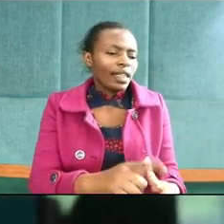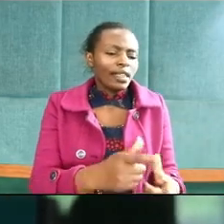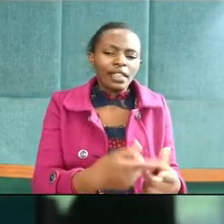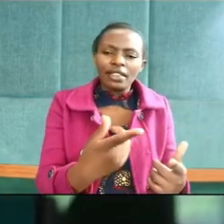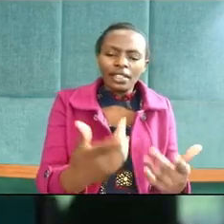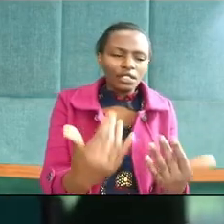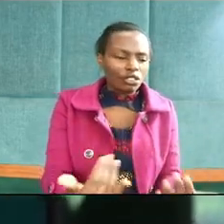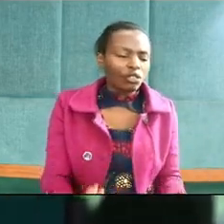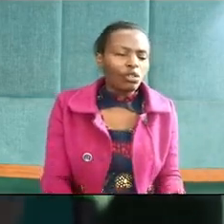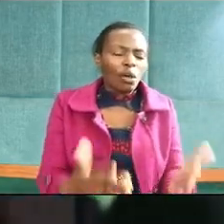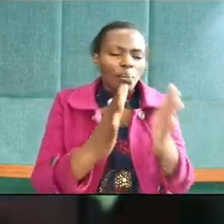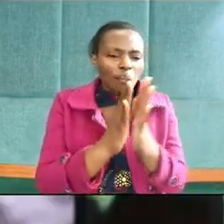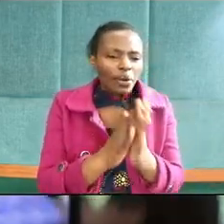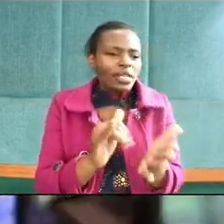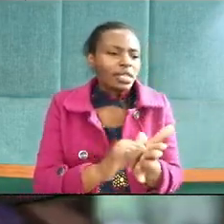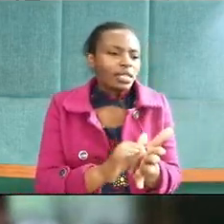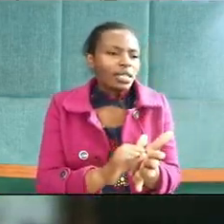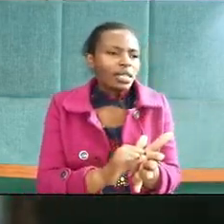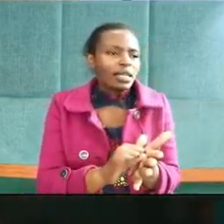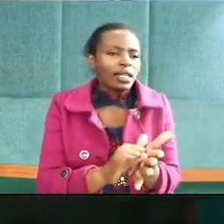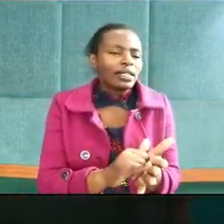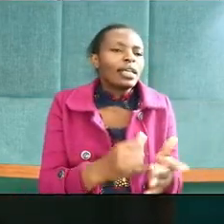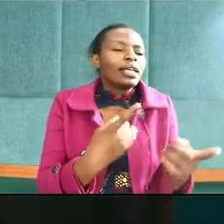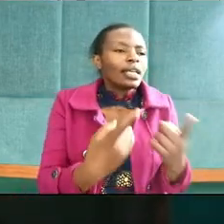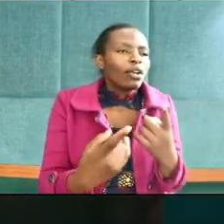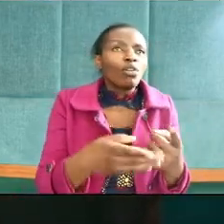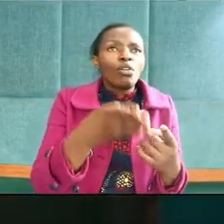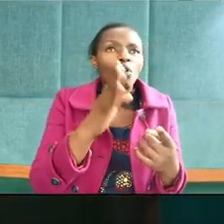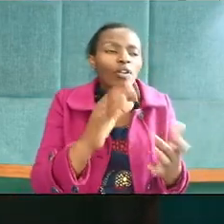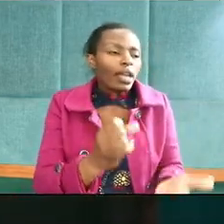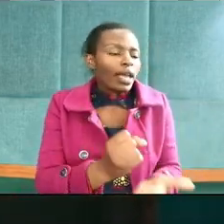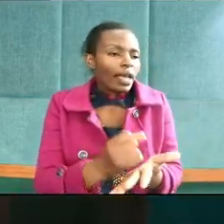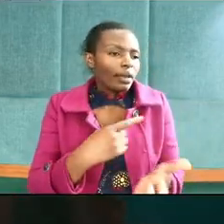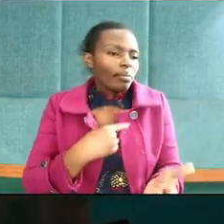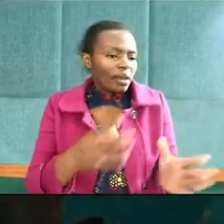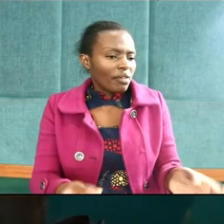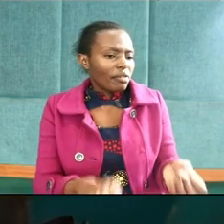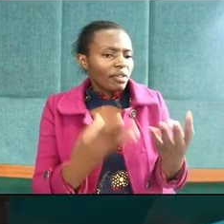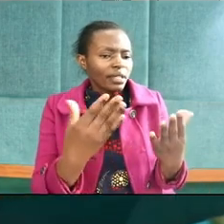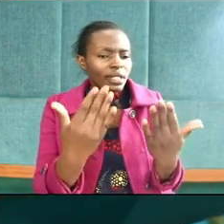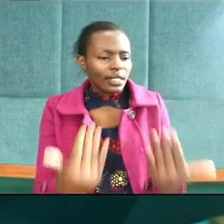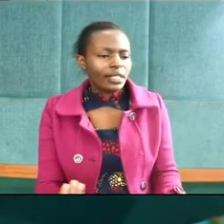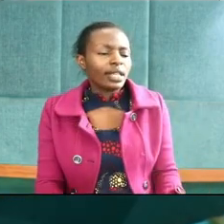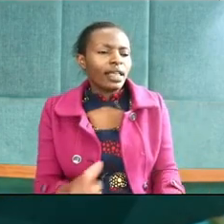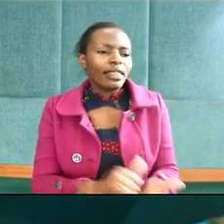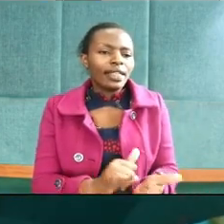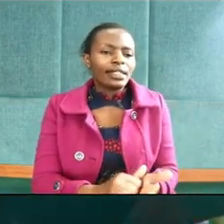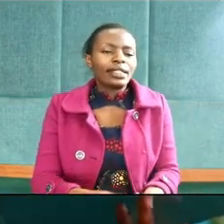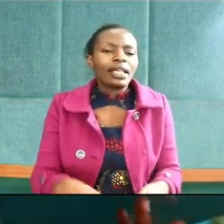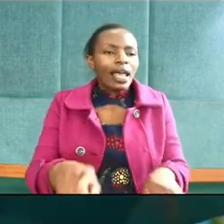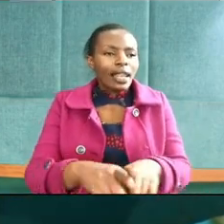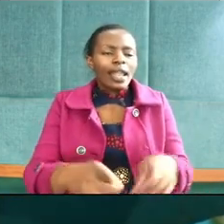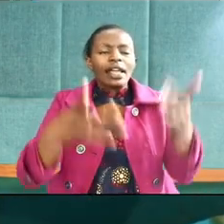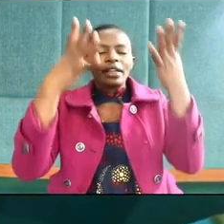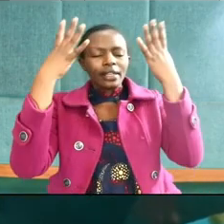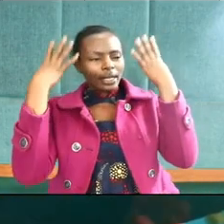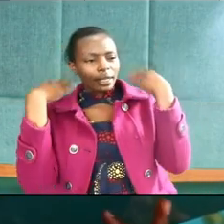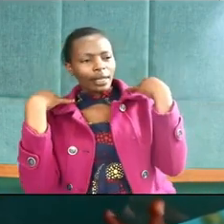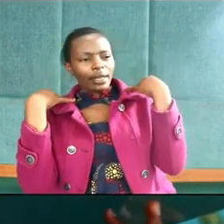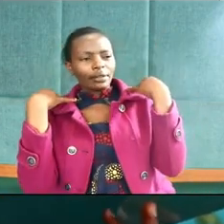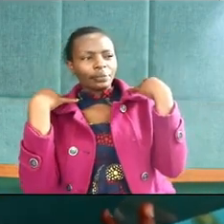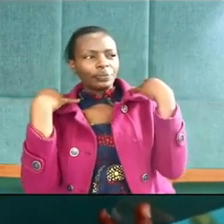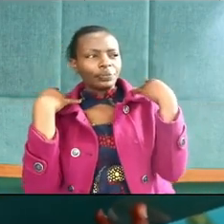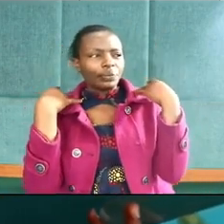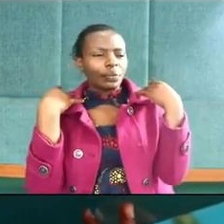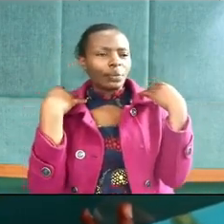a child that will stand firm like Daniel. Women who would raise